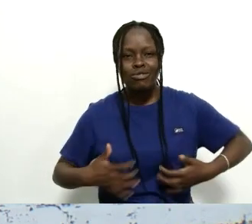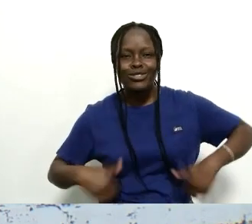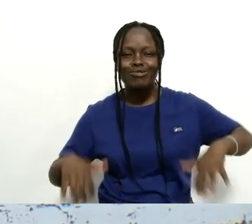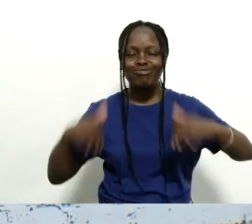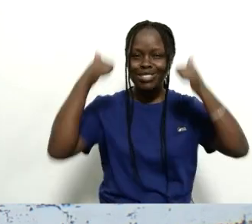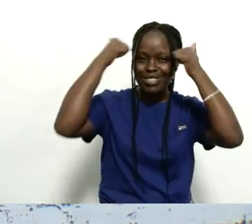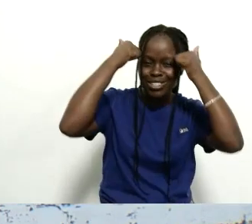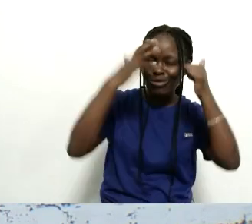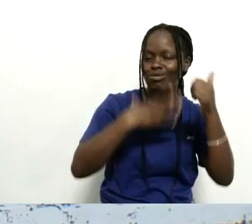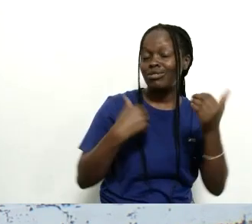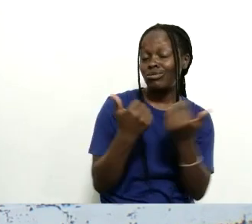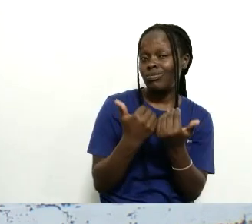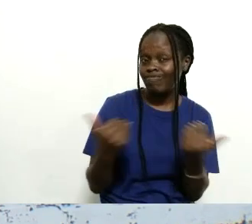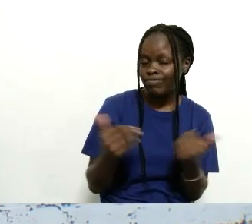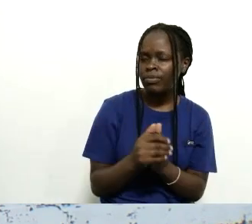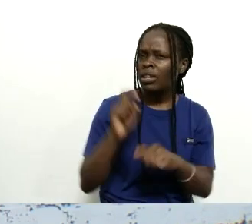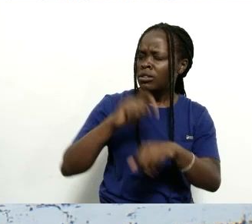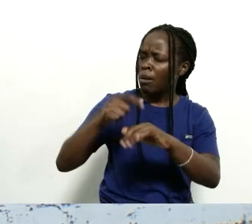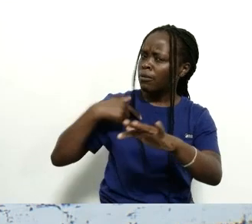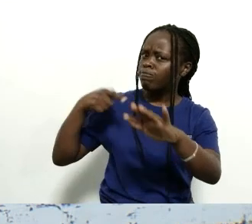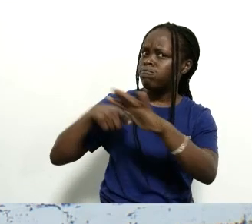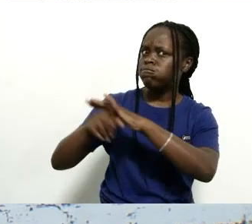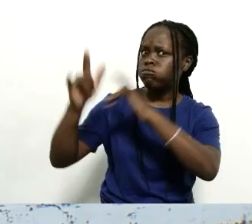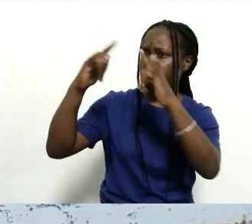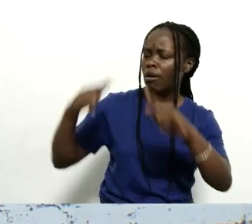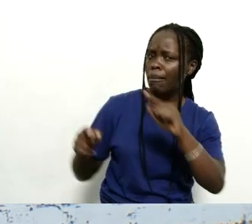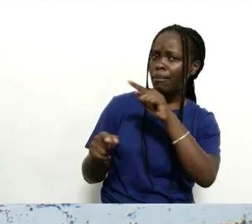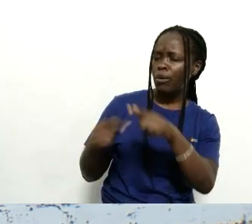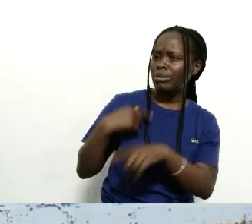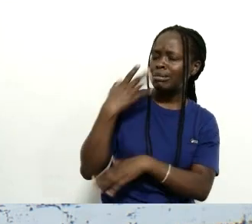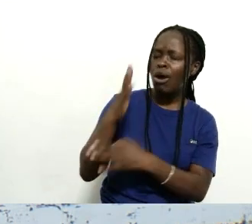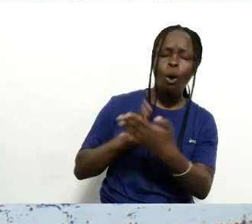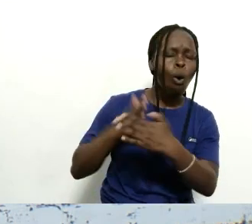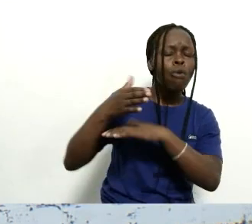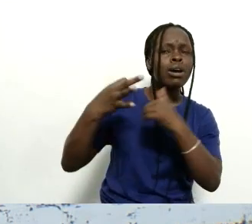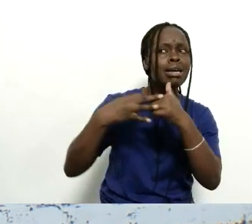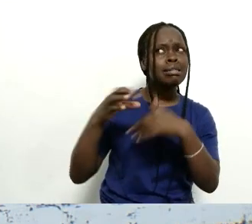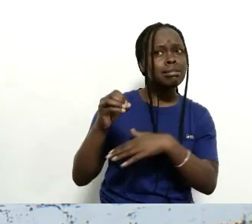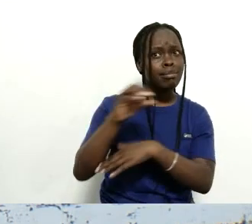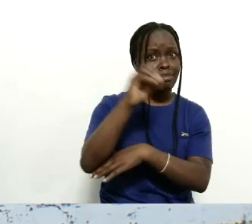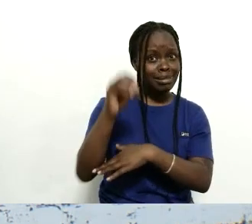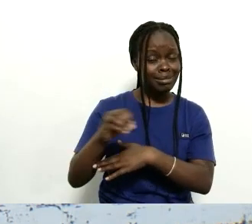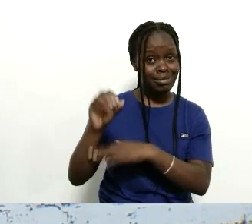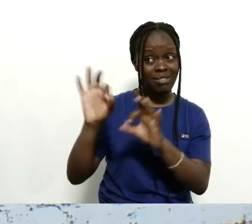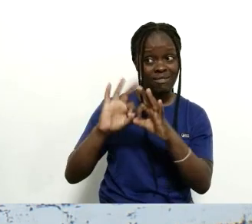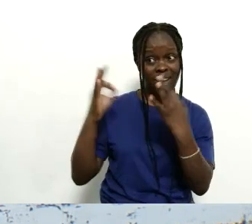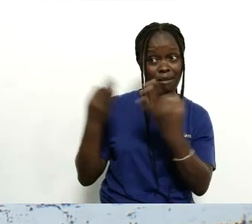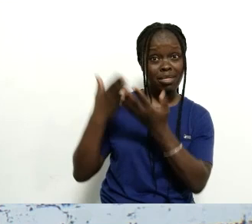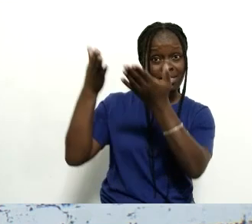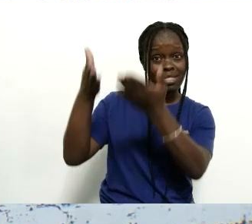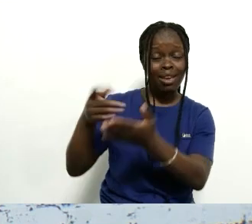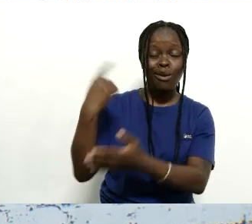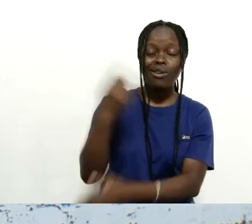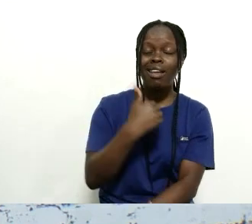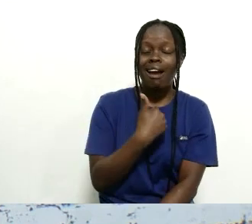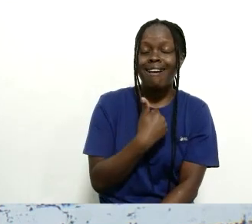devices out there in schools, whereby the learners, the teachers, and the parents can access the